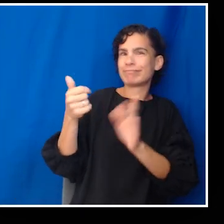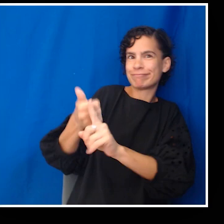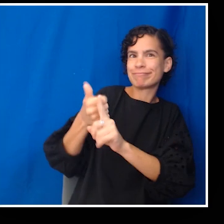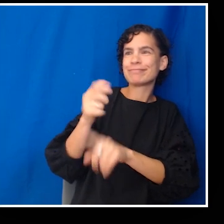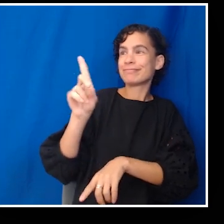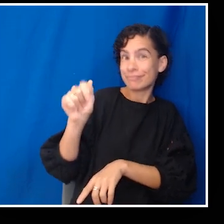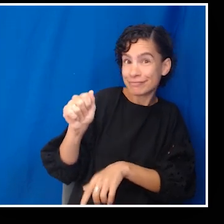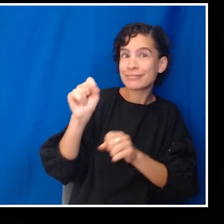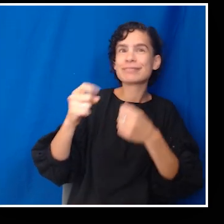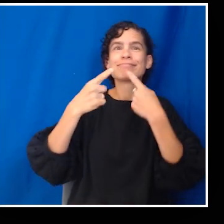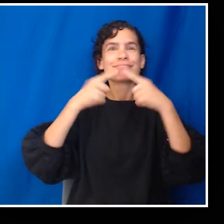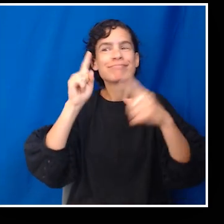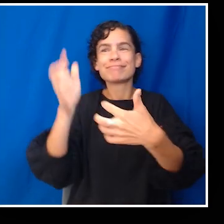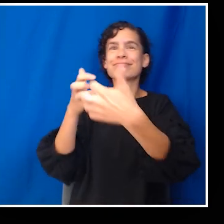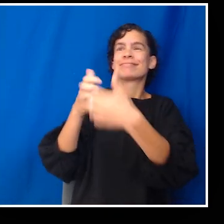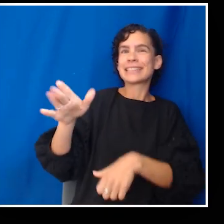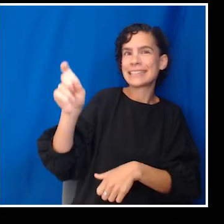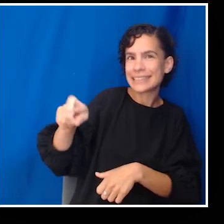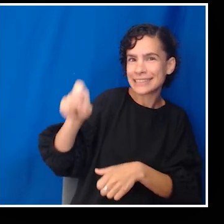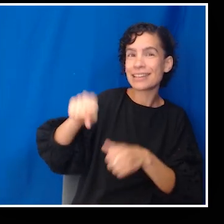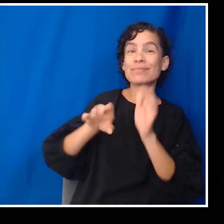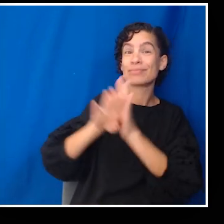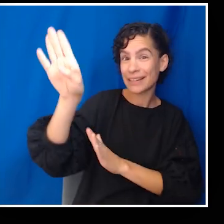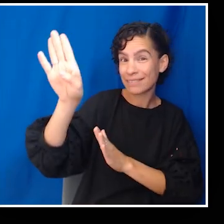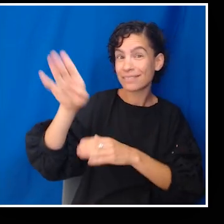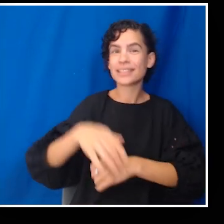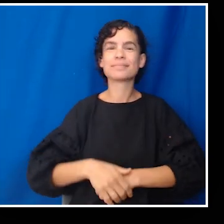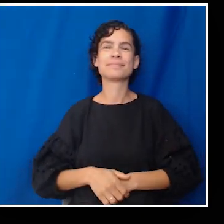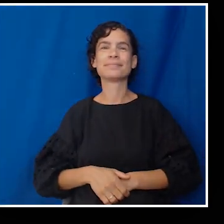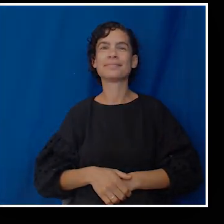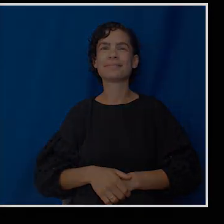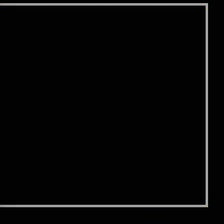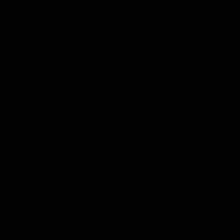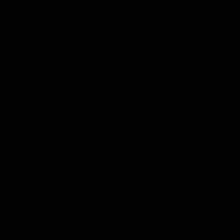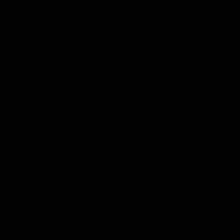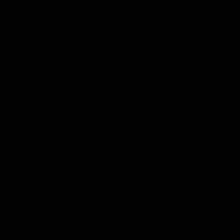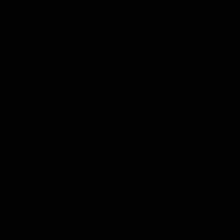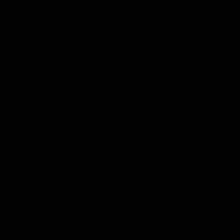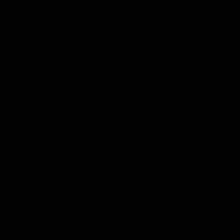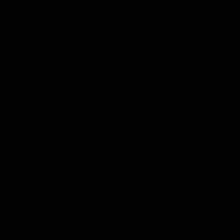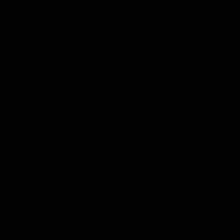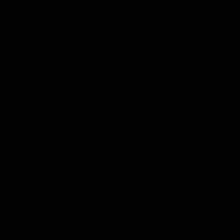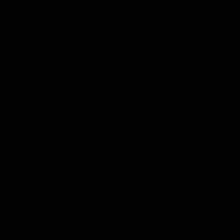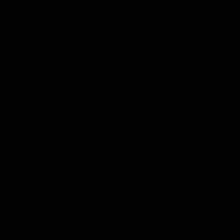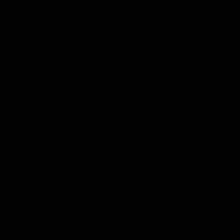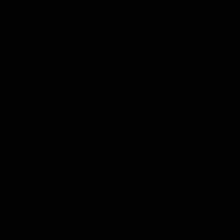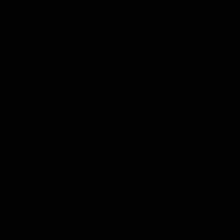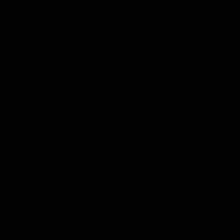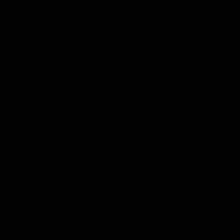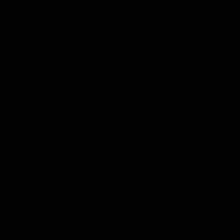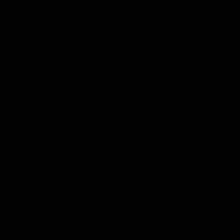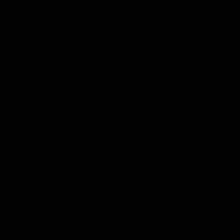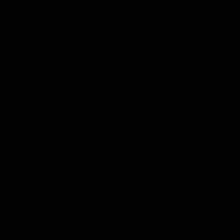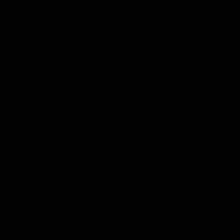ensure that students with disabilities receive an education that meets their needs. For more information, contact Disability